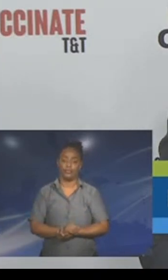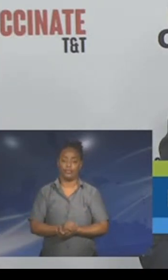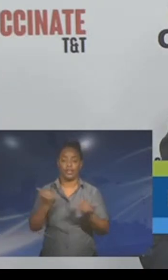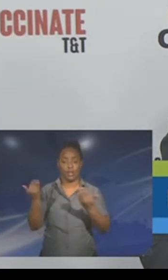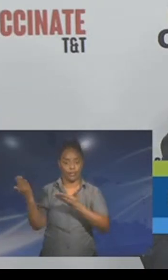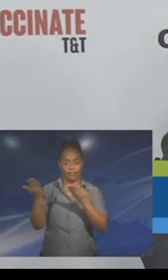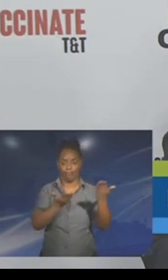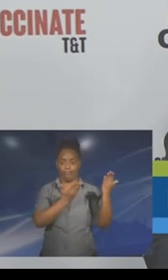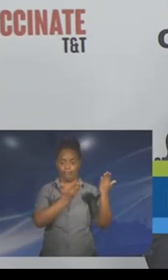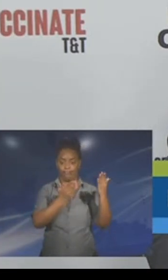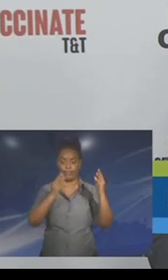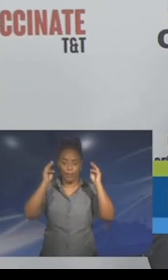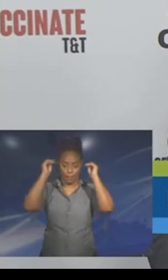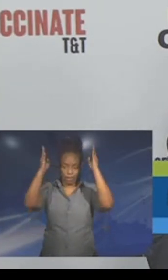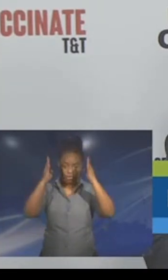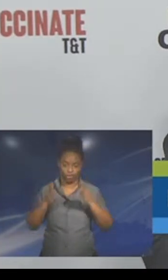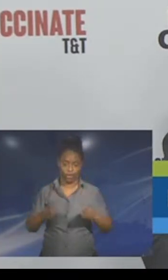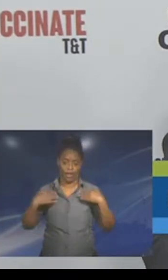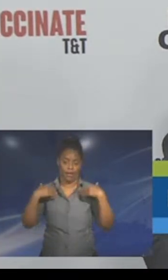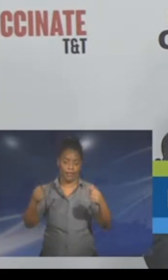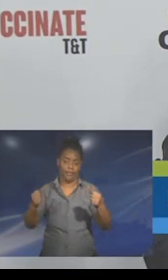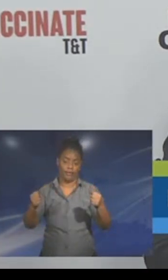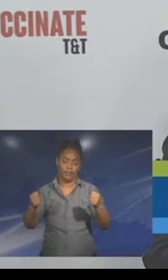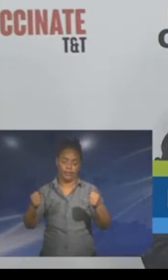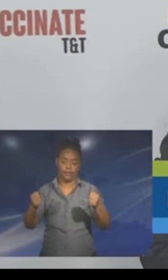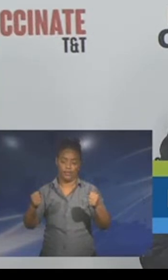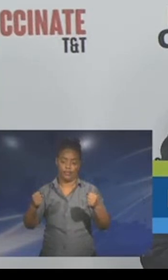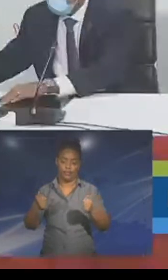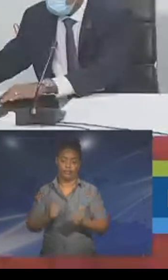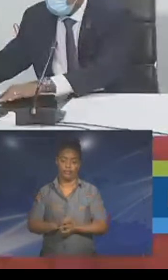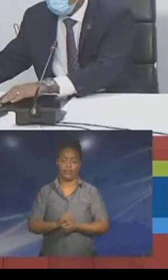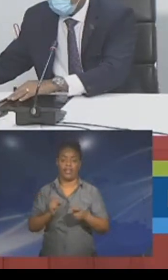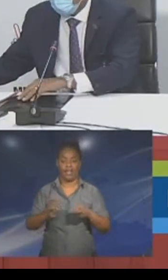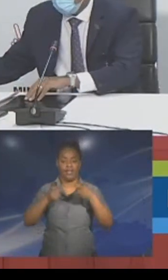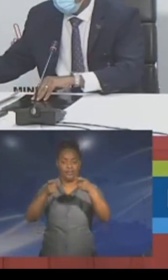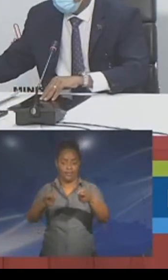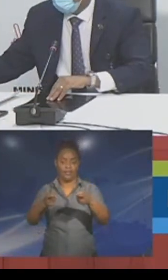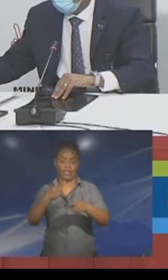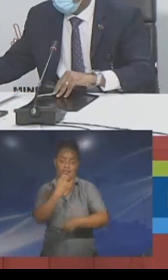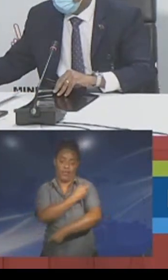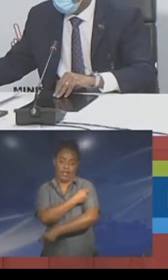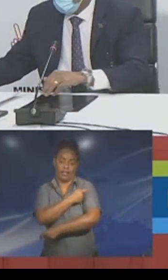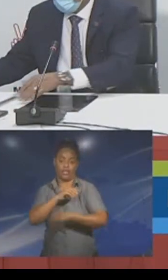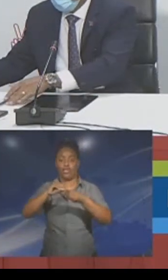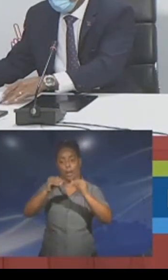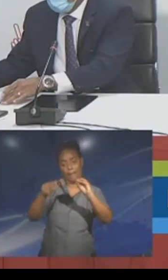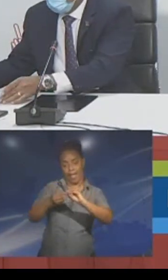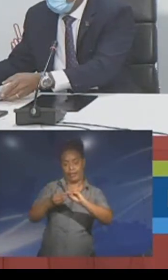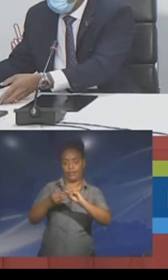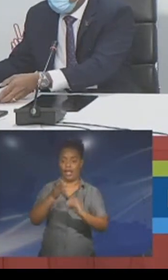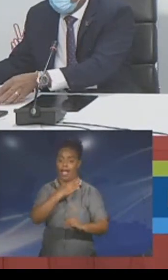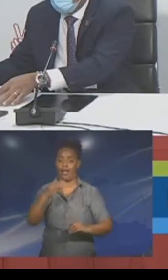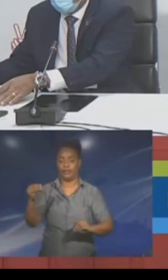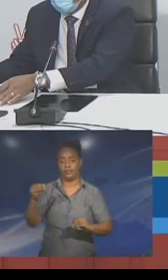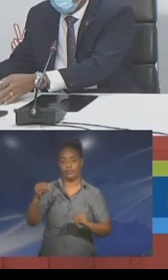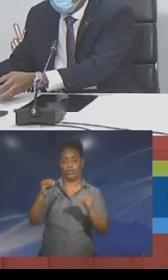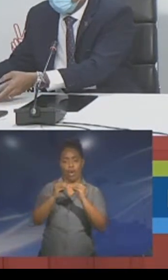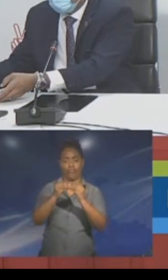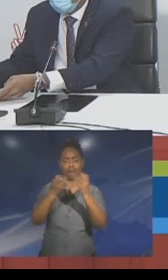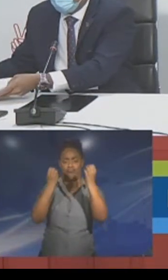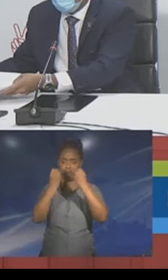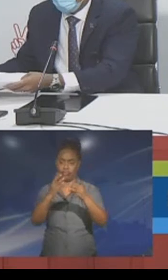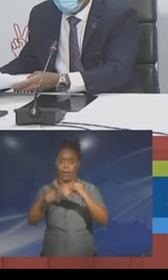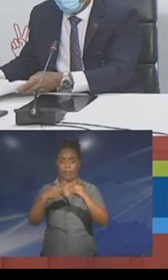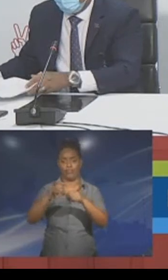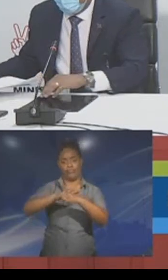over to the Honorable Minister of Health to provide today's vaccination figures and an update on other COVID-19 related